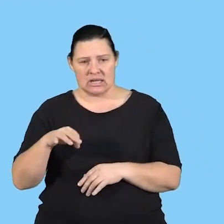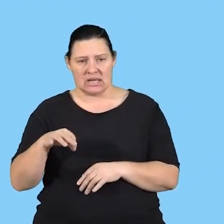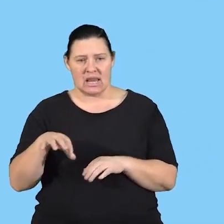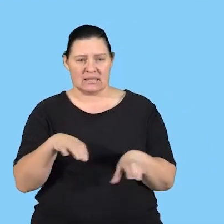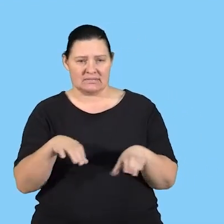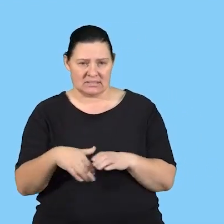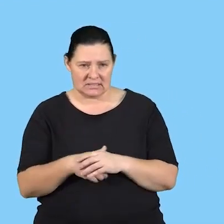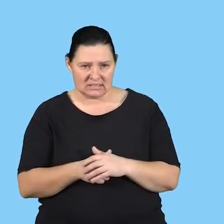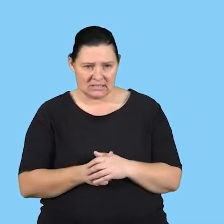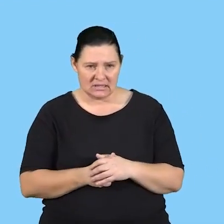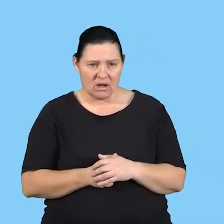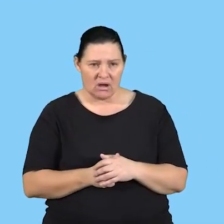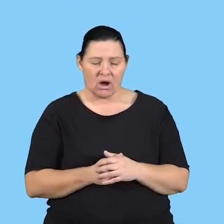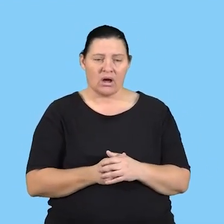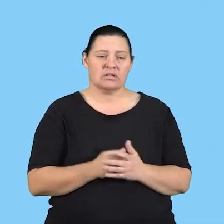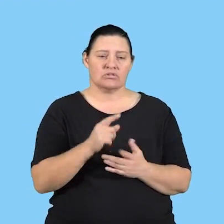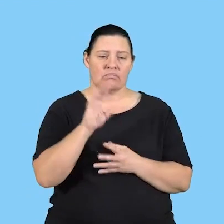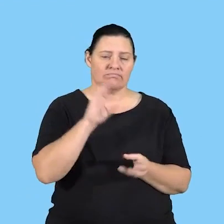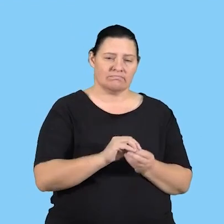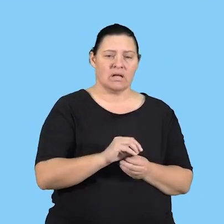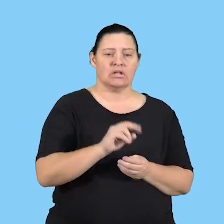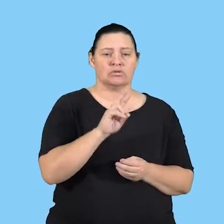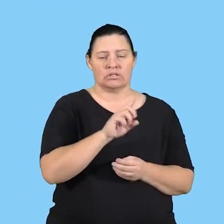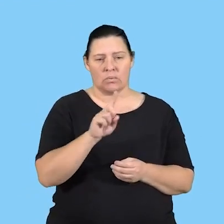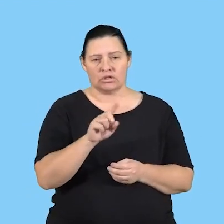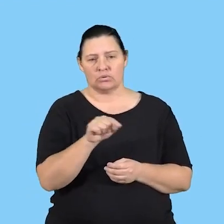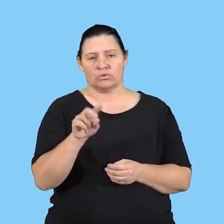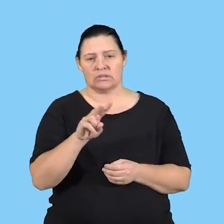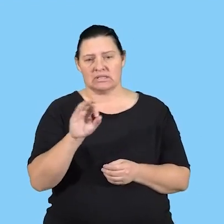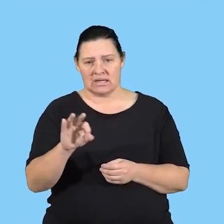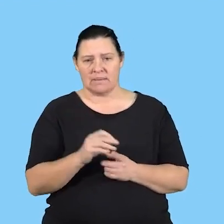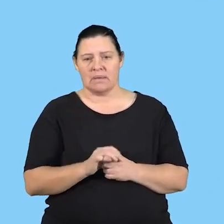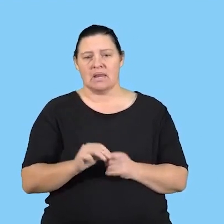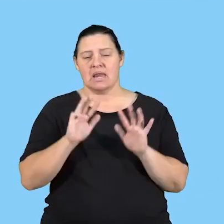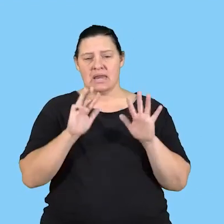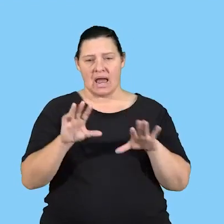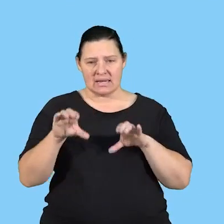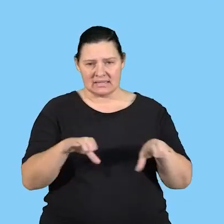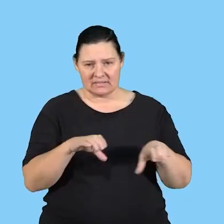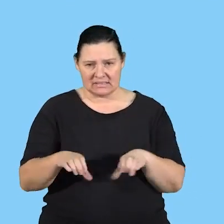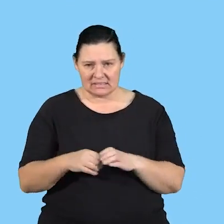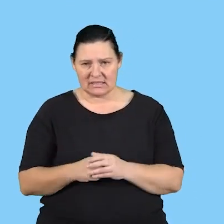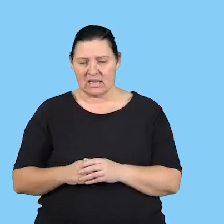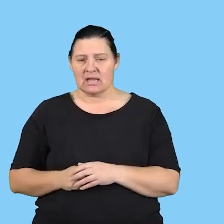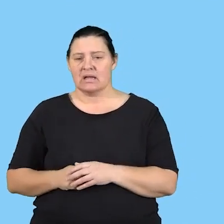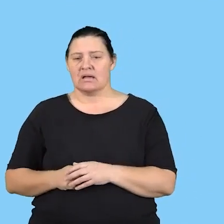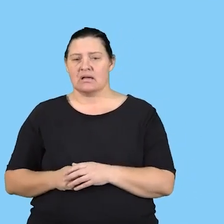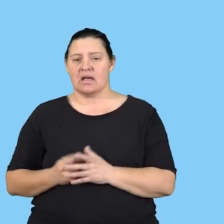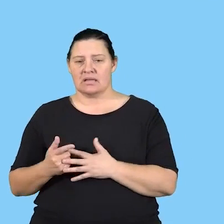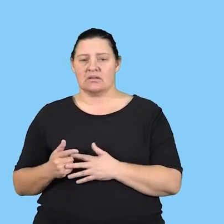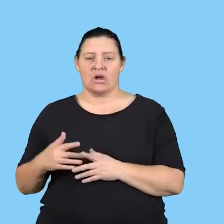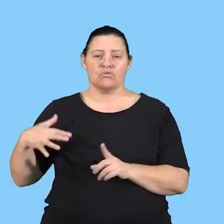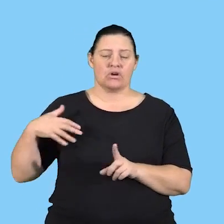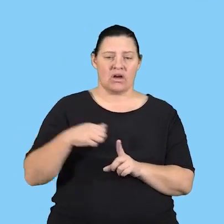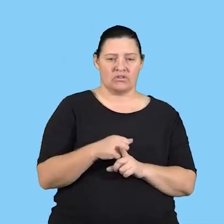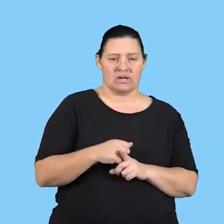activities. With revised ATPs 21 to 23, it became 9 activities. And now with the